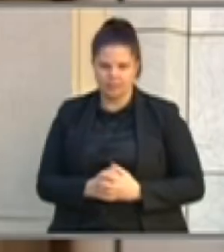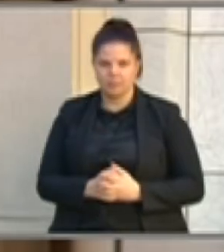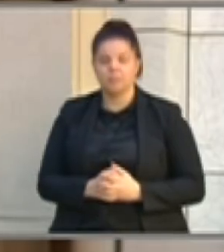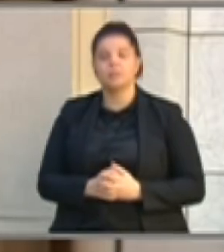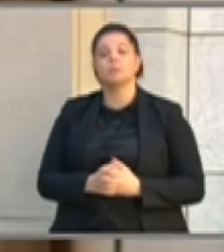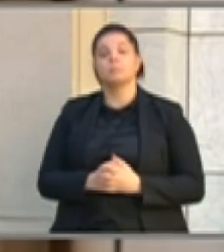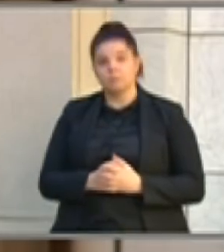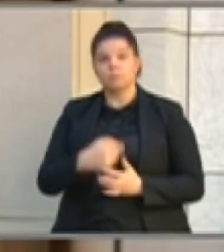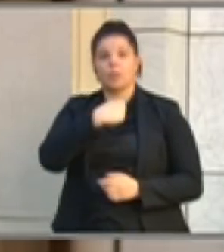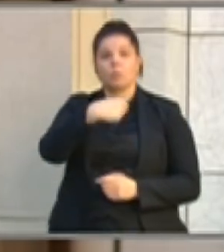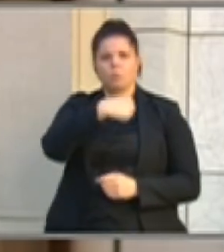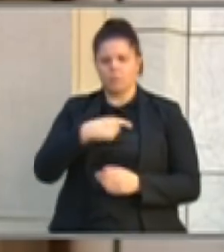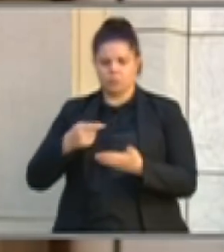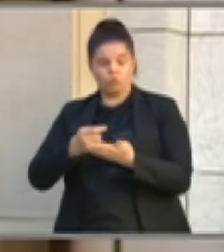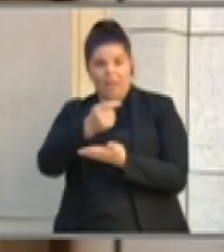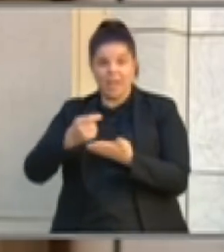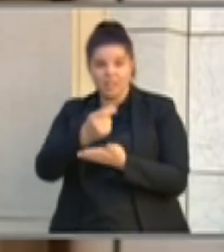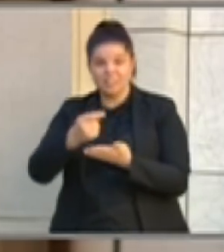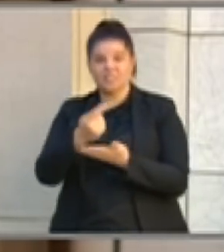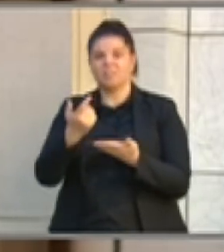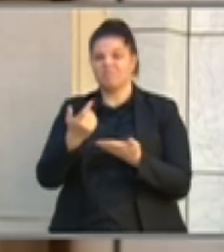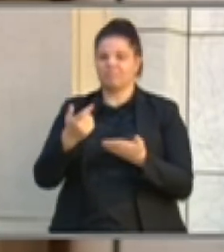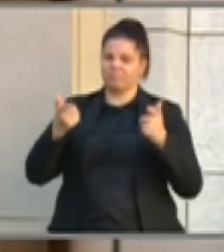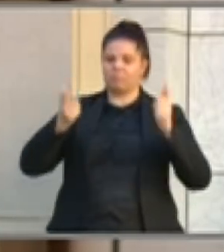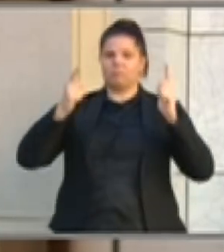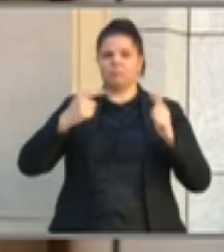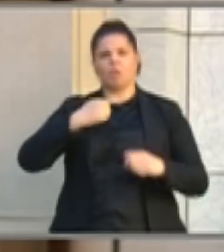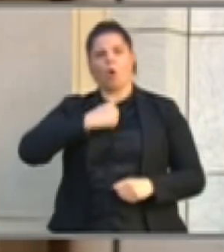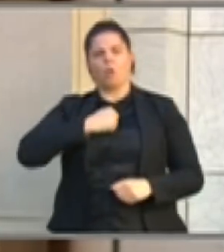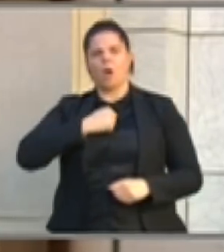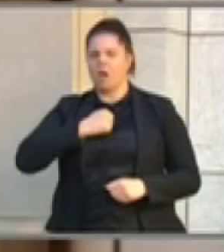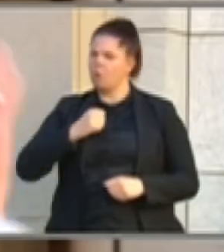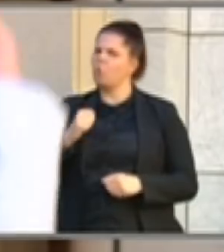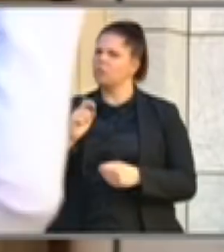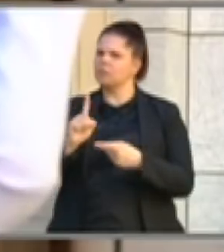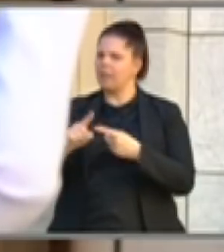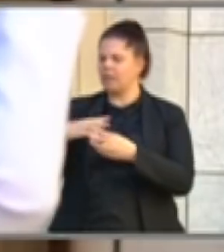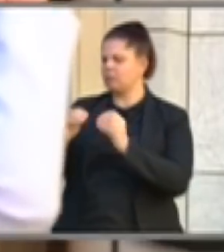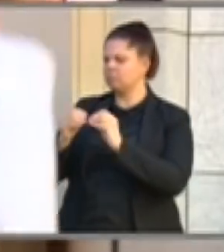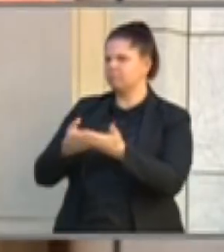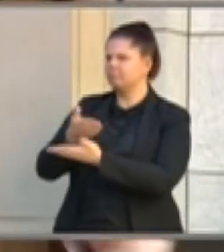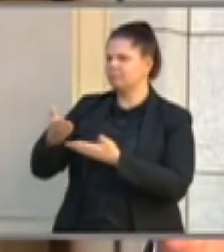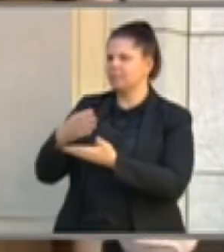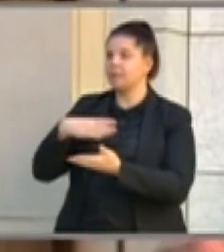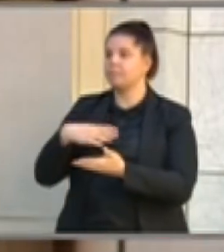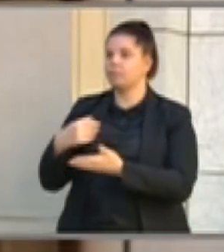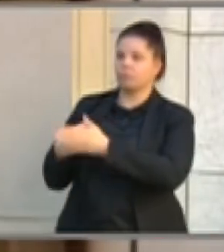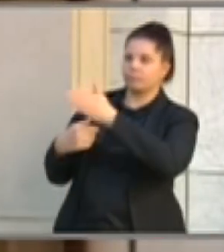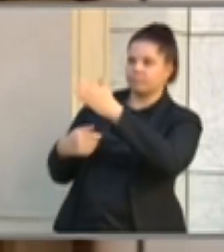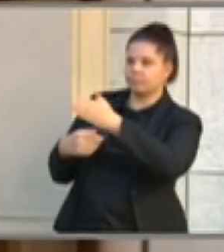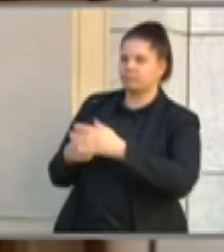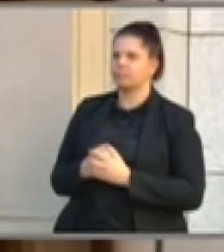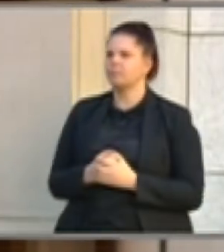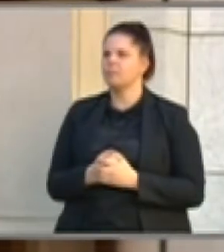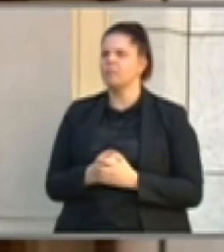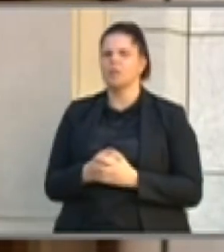around rents and things of that nature for landlords and vice versa is a matter that's still being worked through. Yep, we're going to keep going, and then you're almost...